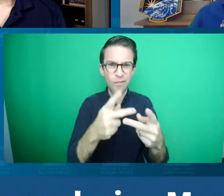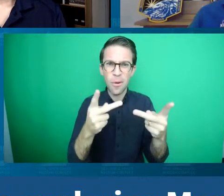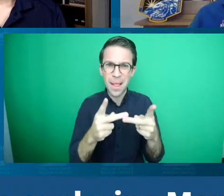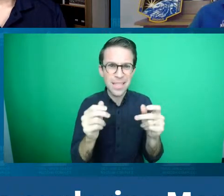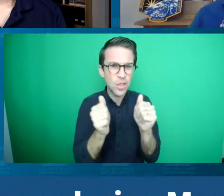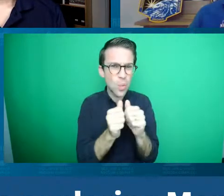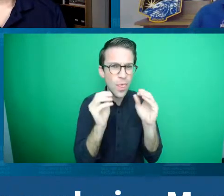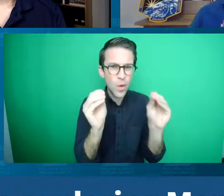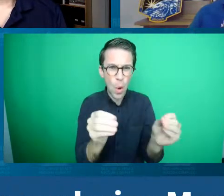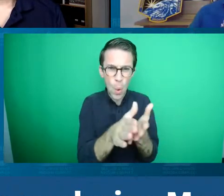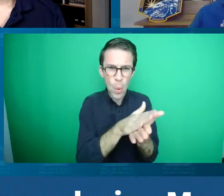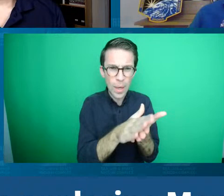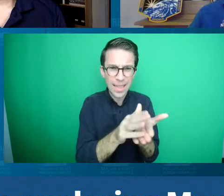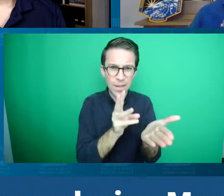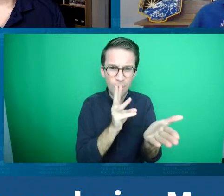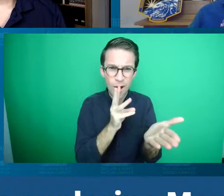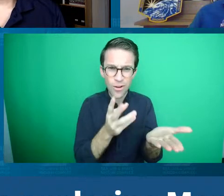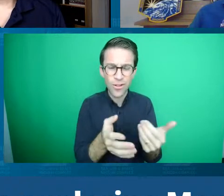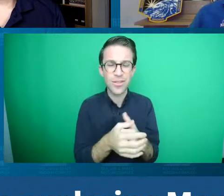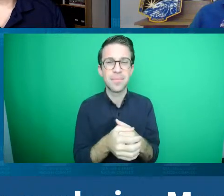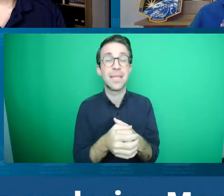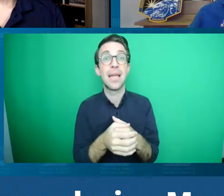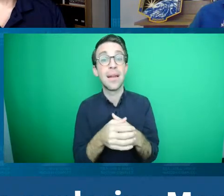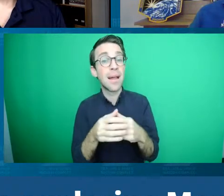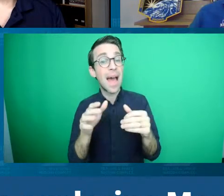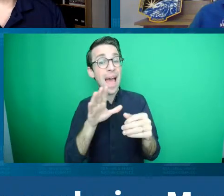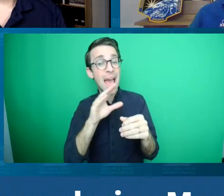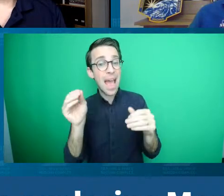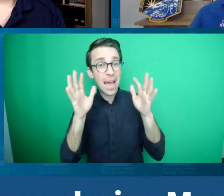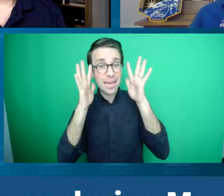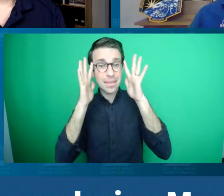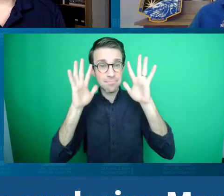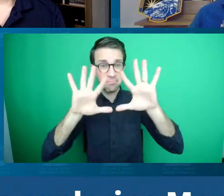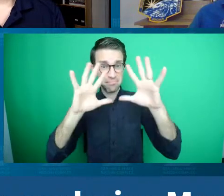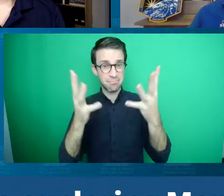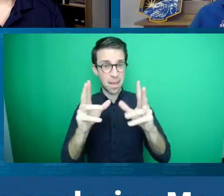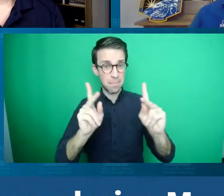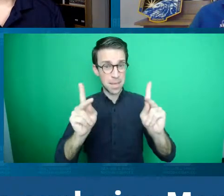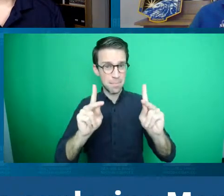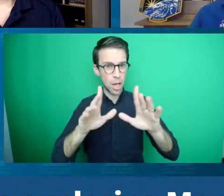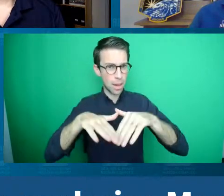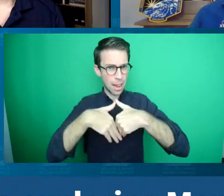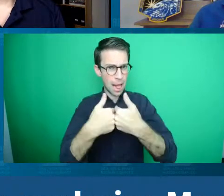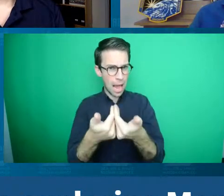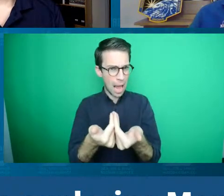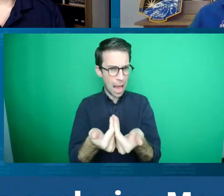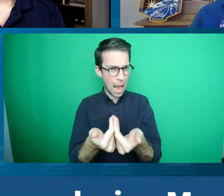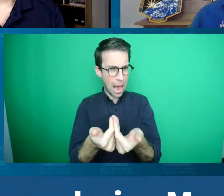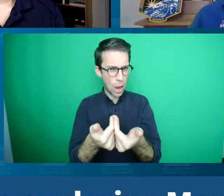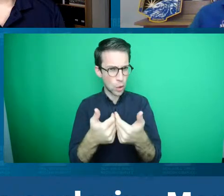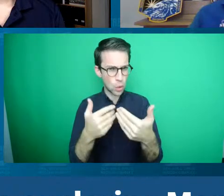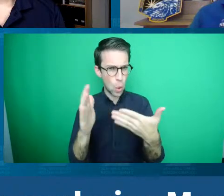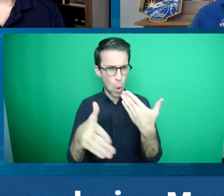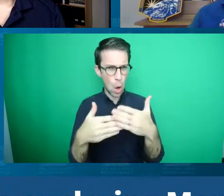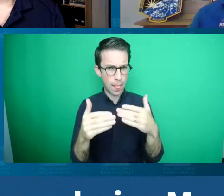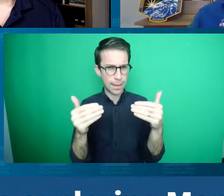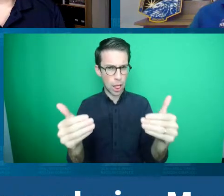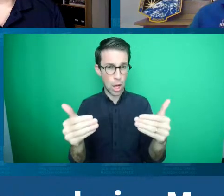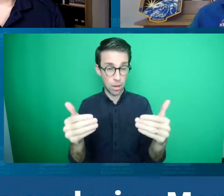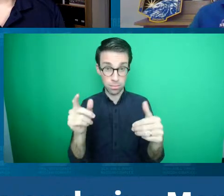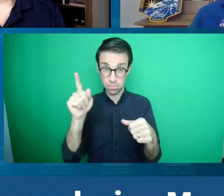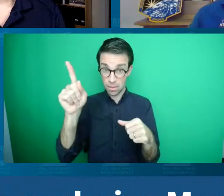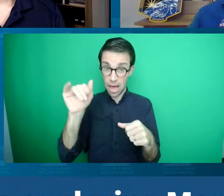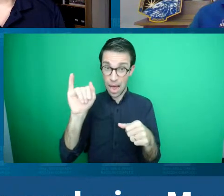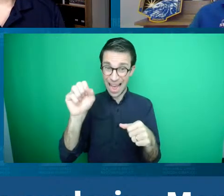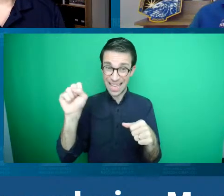also, how do you get along as a civilization? The space station was built by 17 different countries, all coming together. Many of